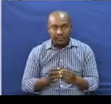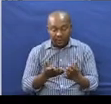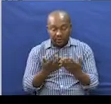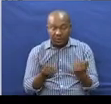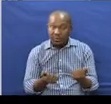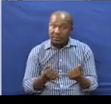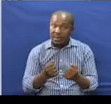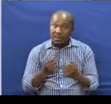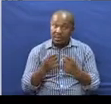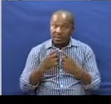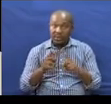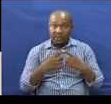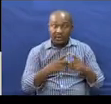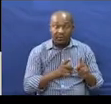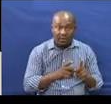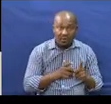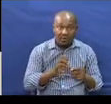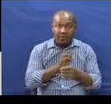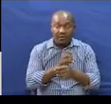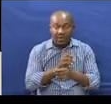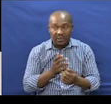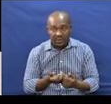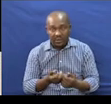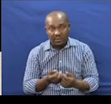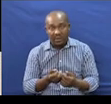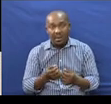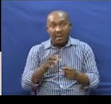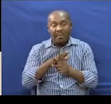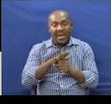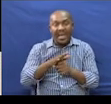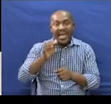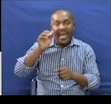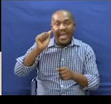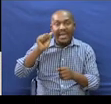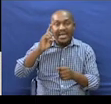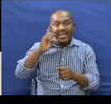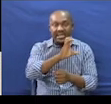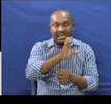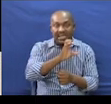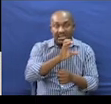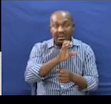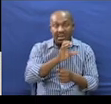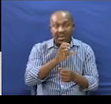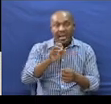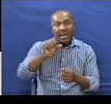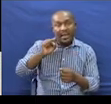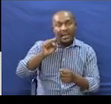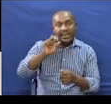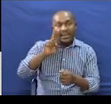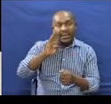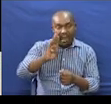several factors. In most of the LDCs, some of sub-Saharan African countries,